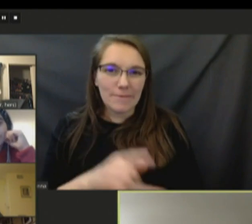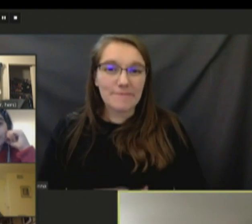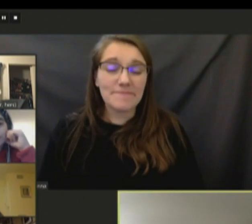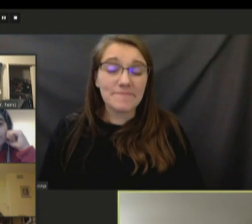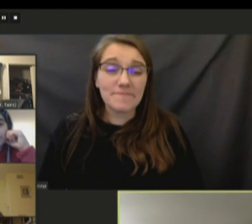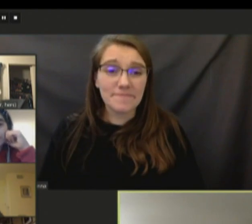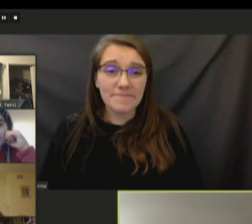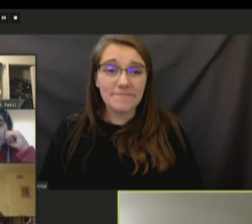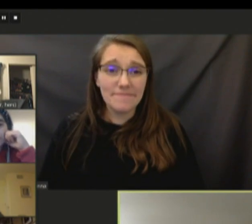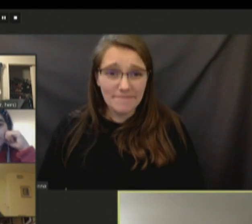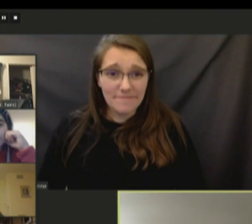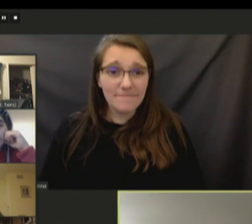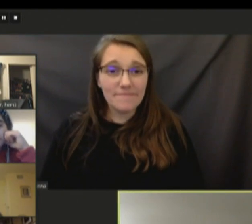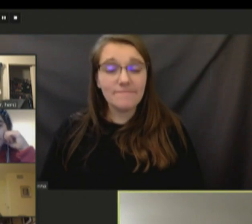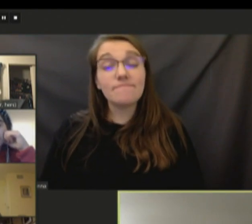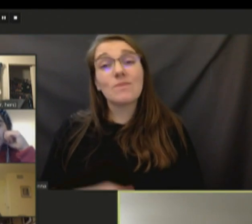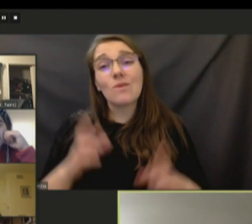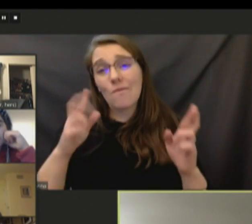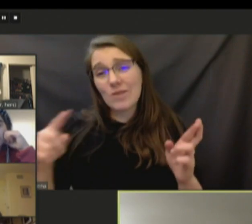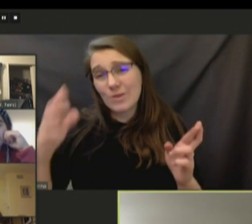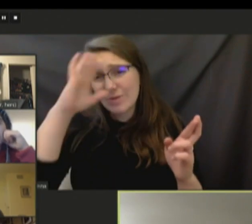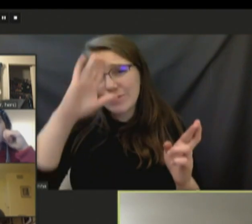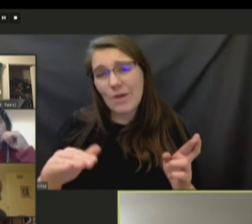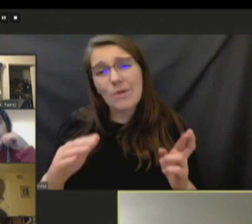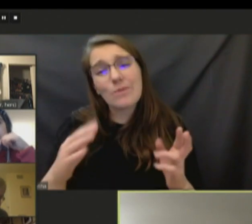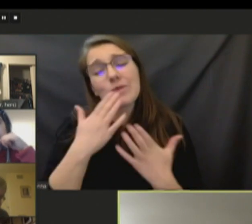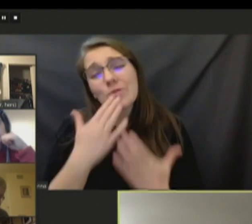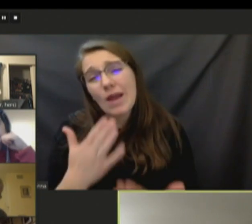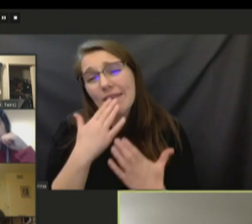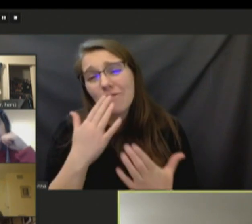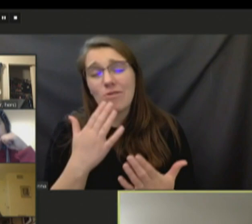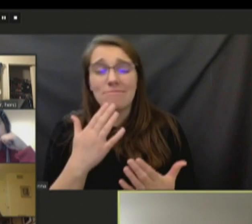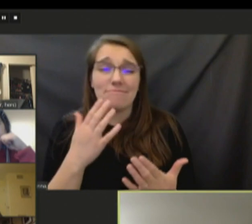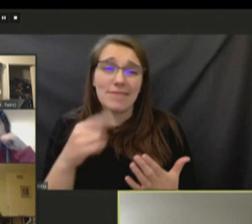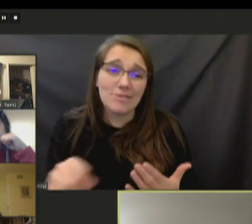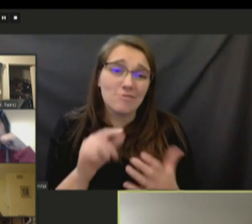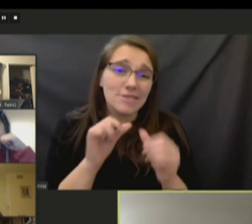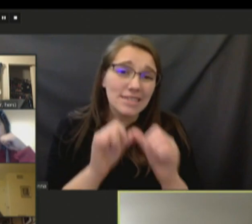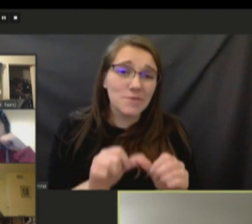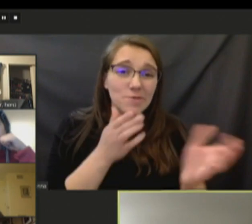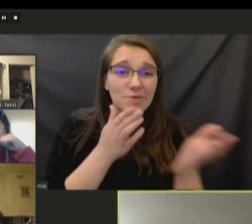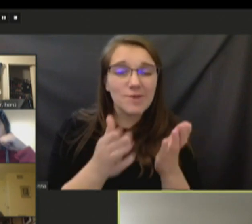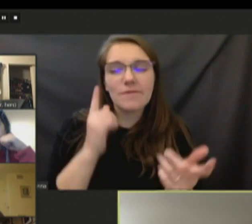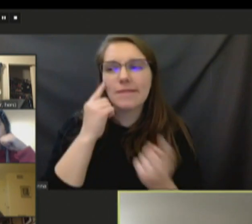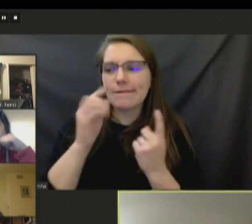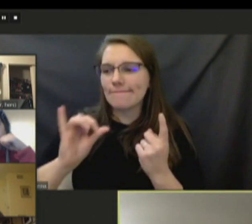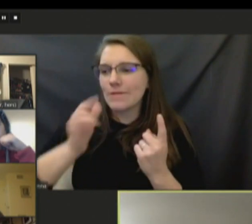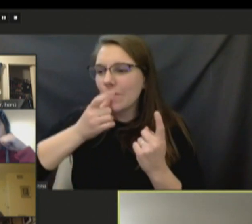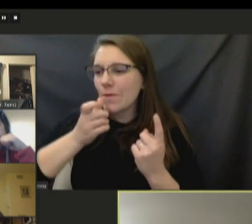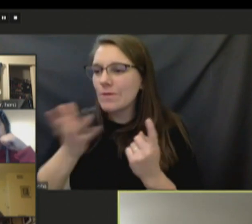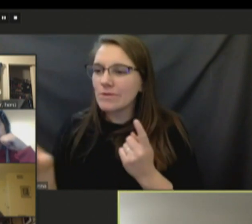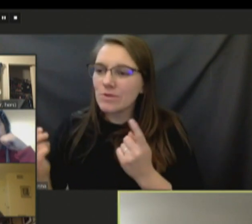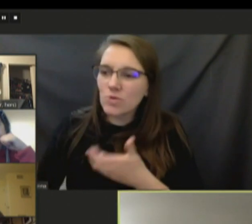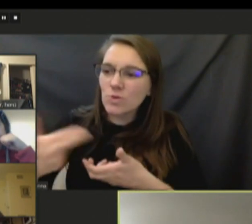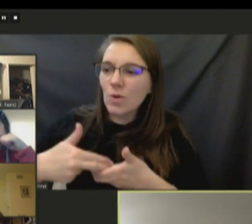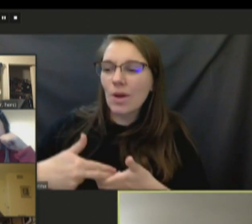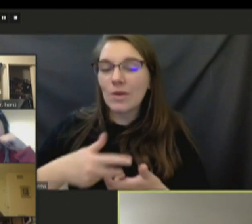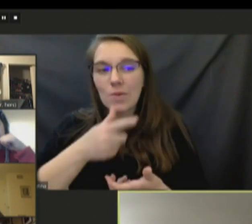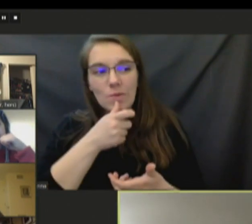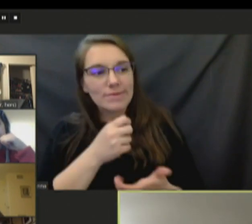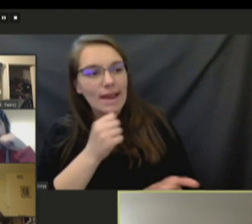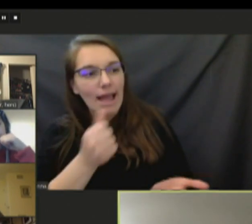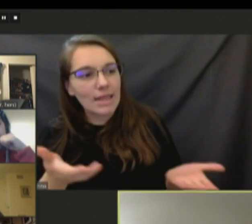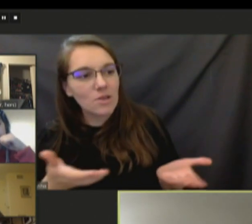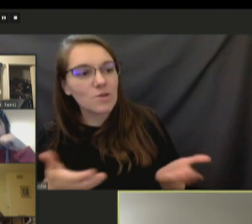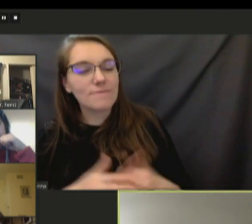you're continuing to serve and continue to think about who else can join and be here and who's not here. And